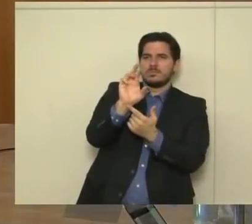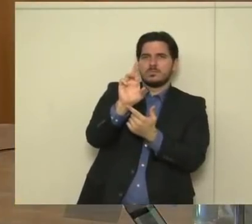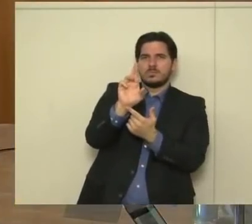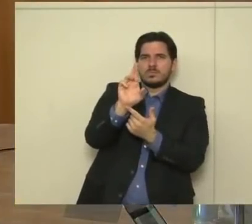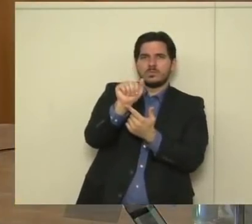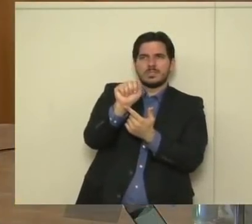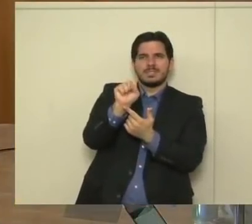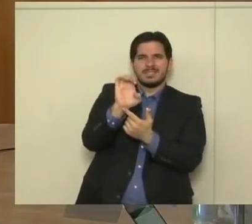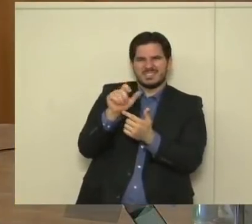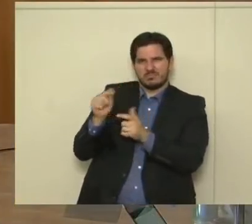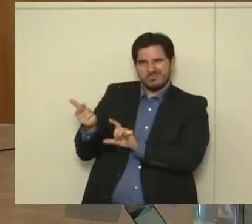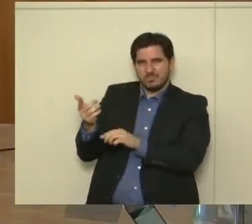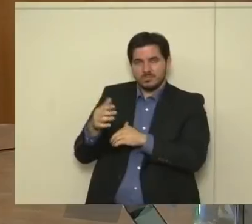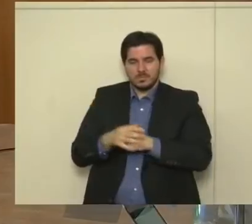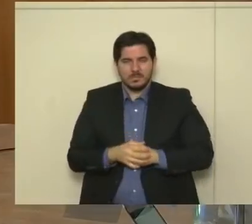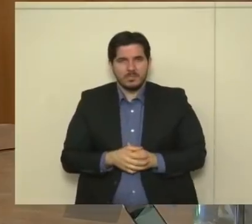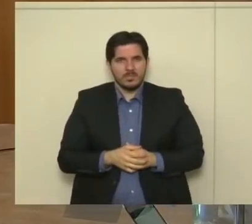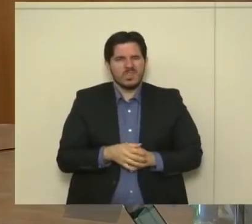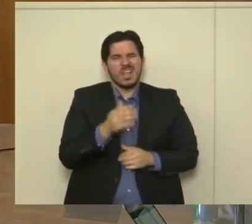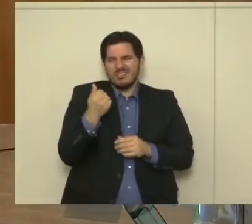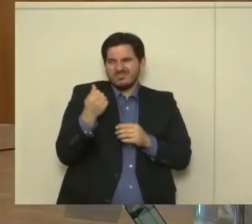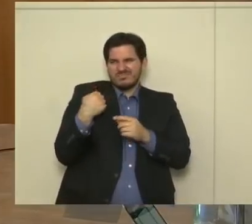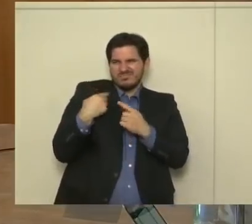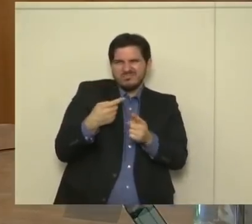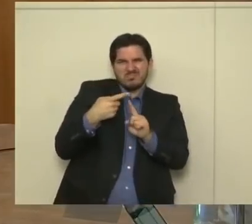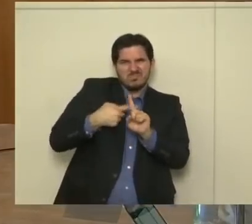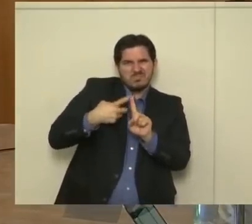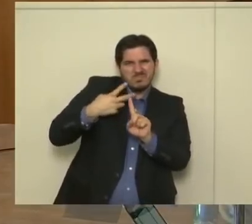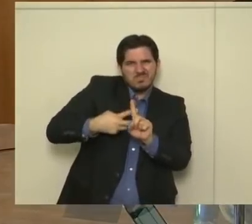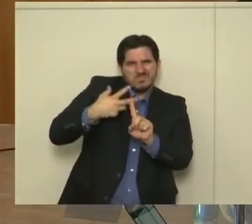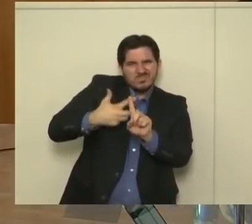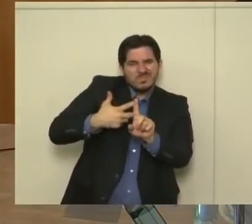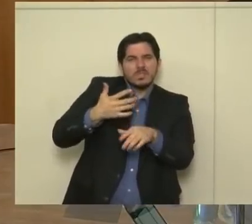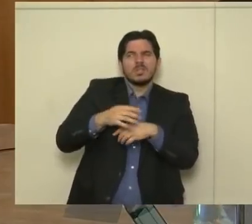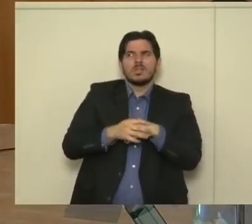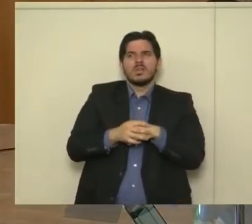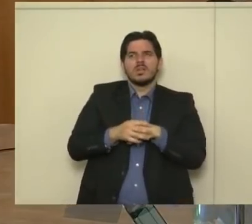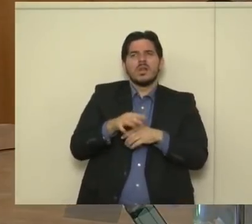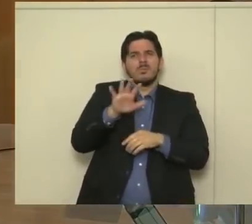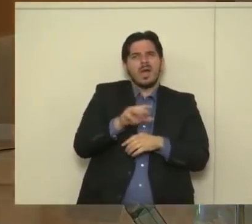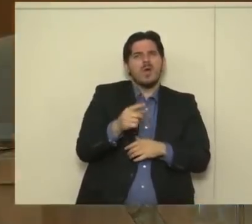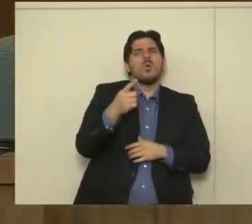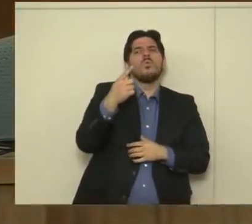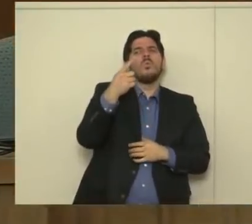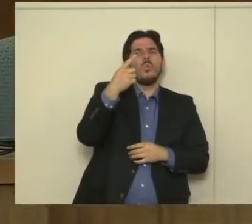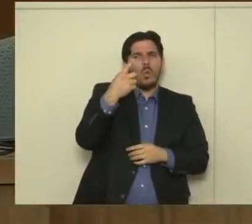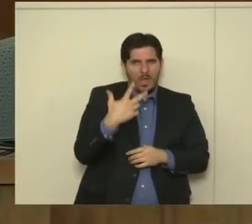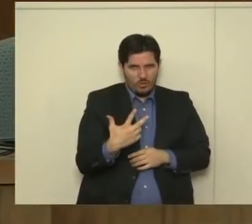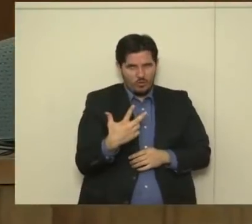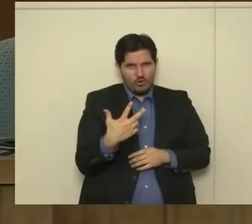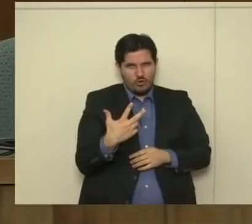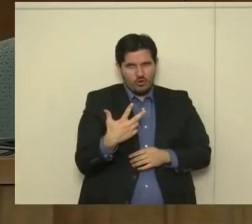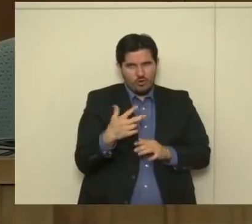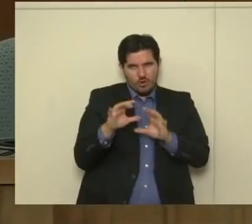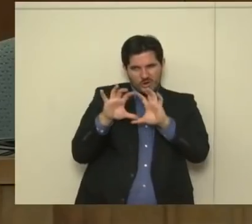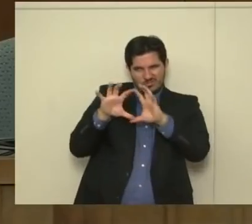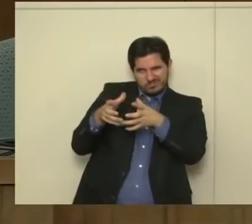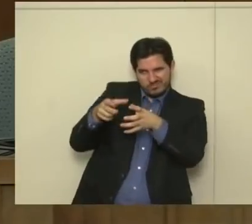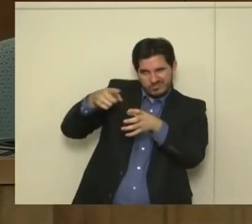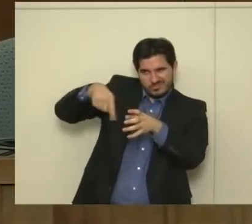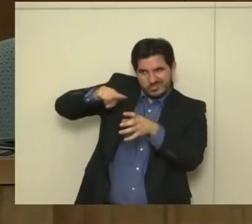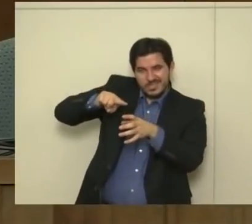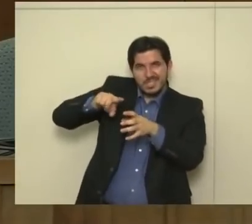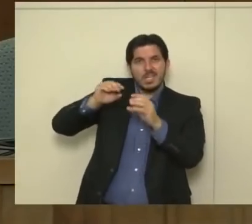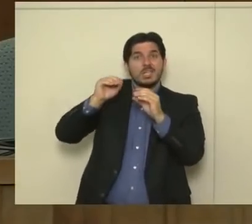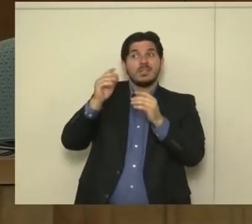months, about somewhere between a third and a half of our cases have been asymptomatic. So that's a really important factor.